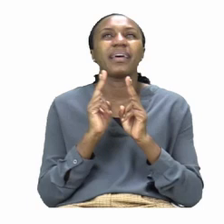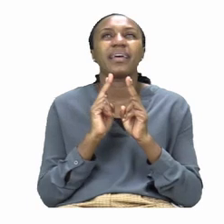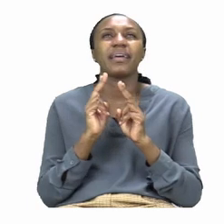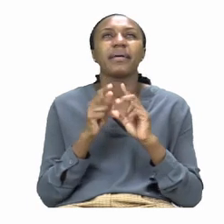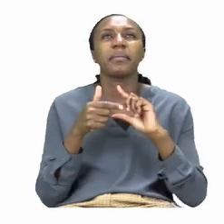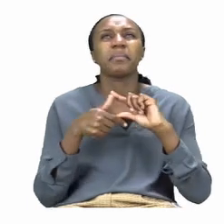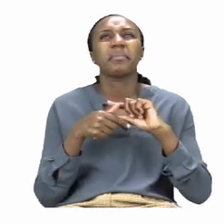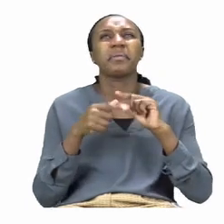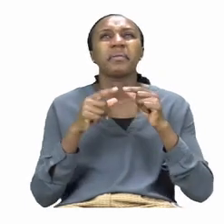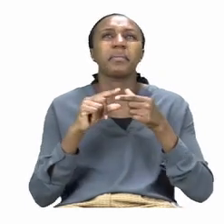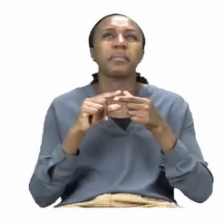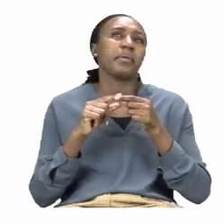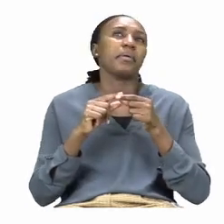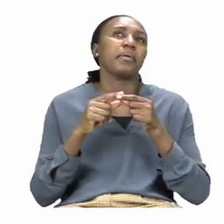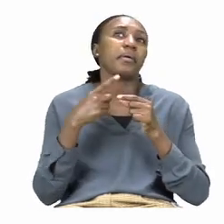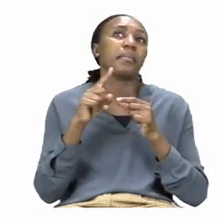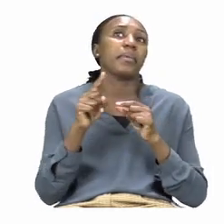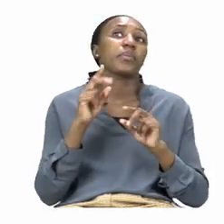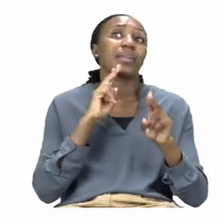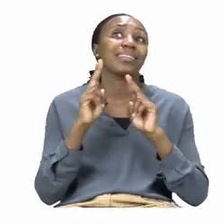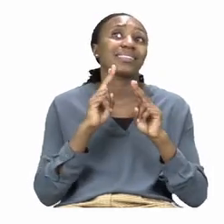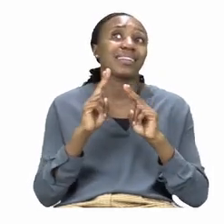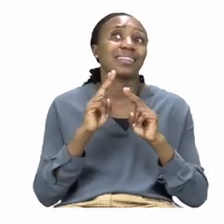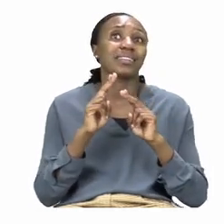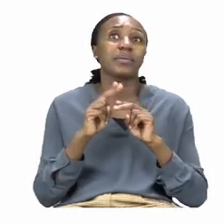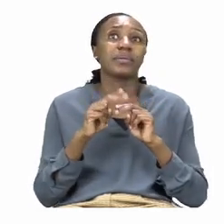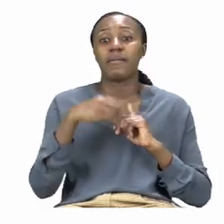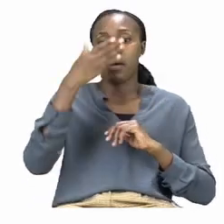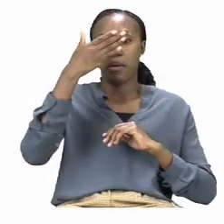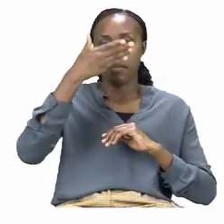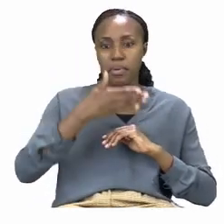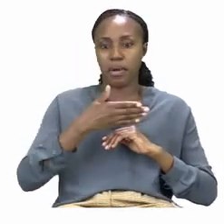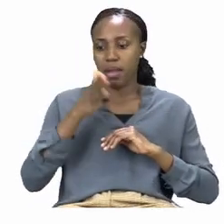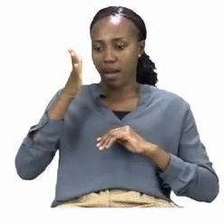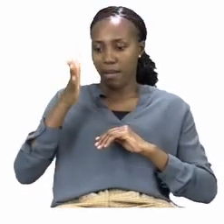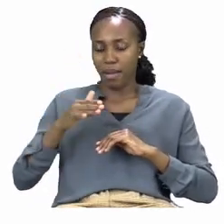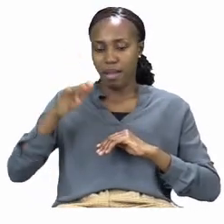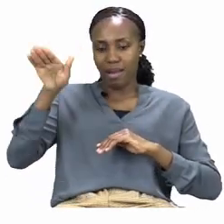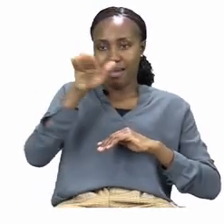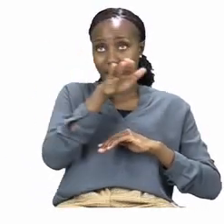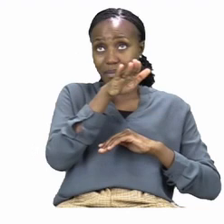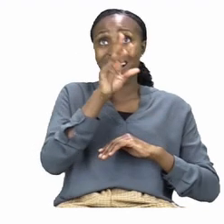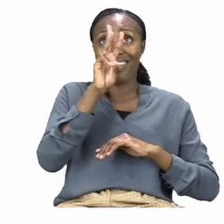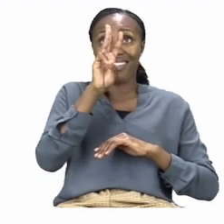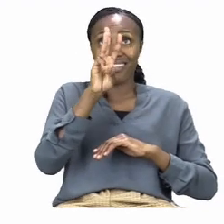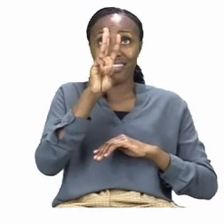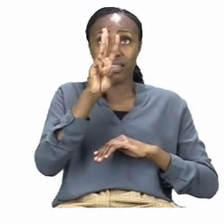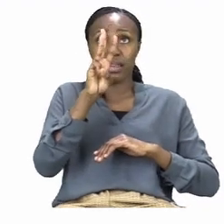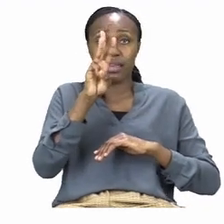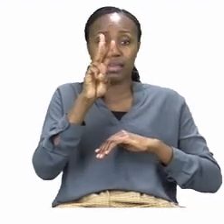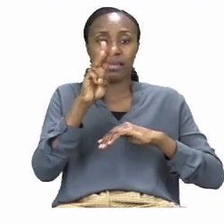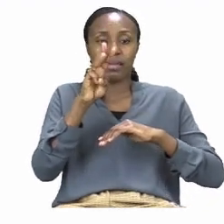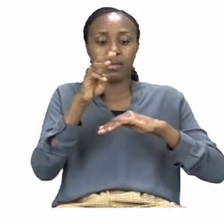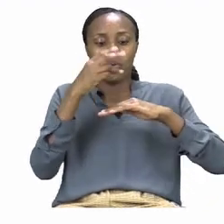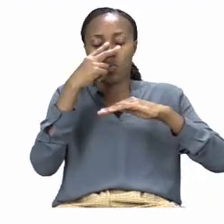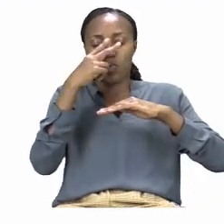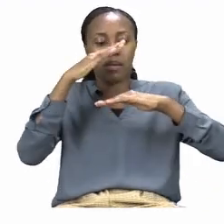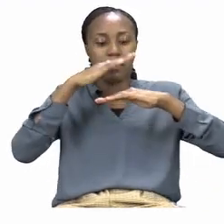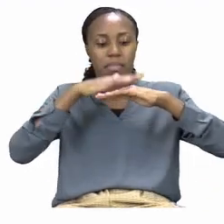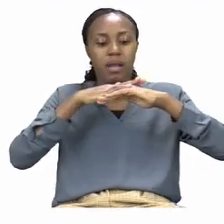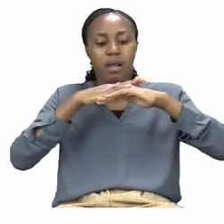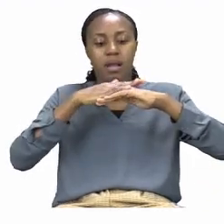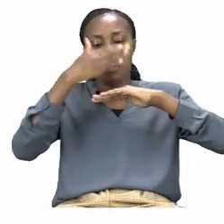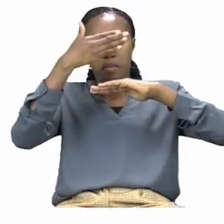some geometry. And today we are looking at 3D shapes. Now it says